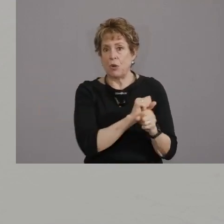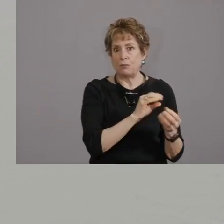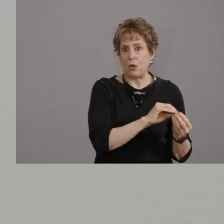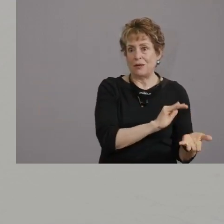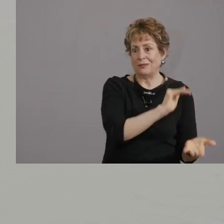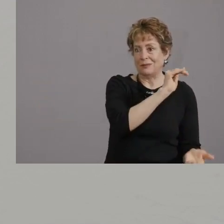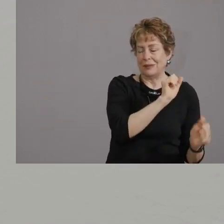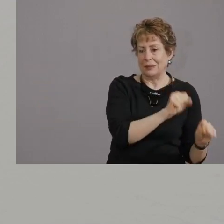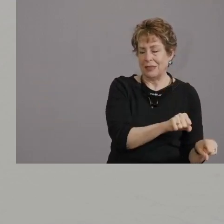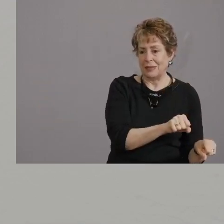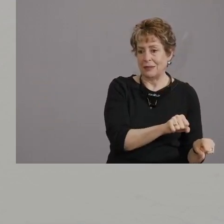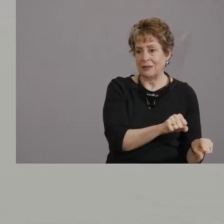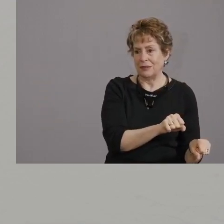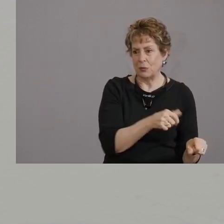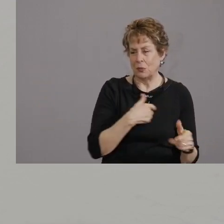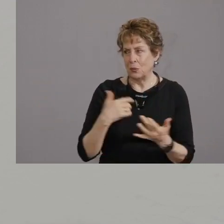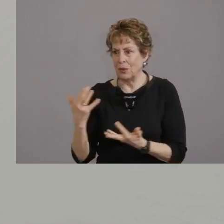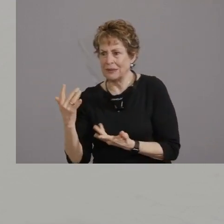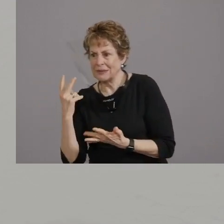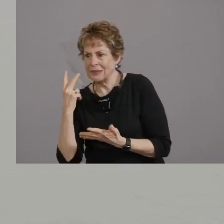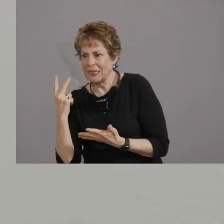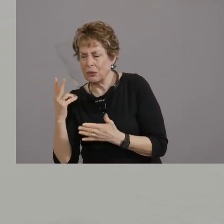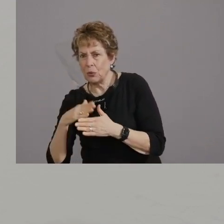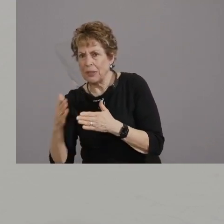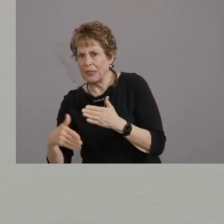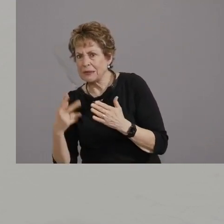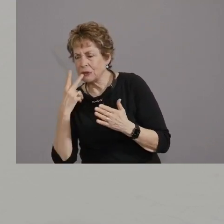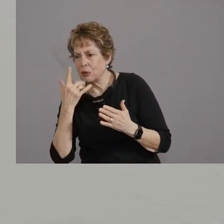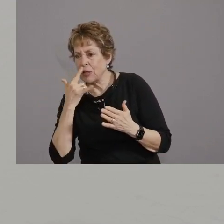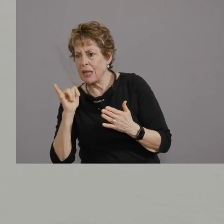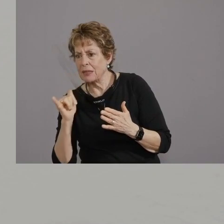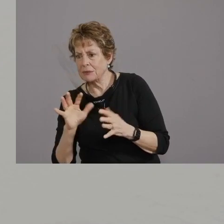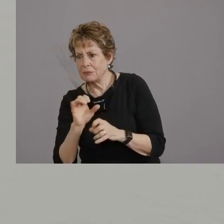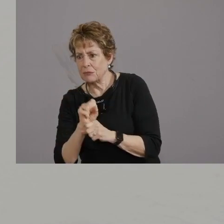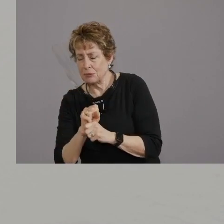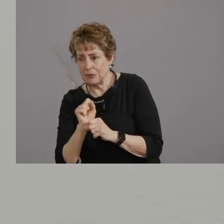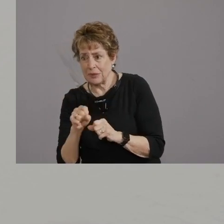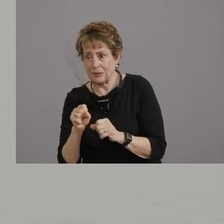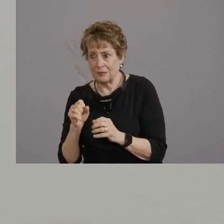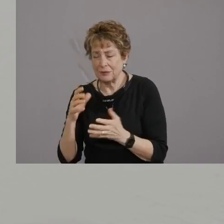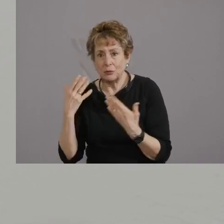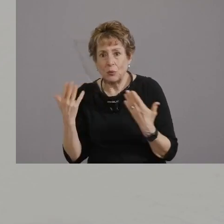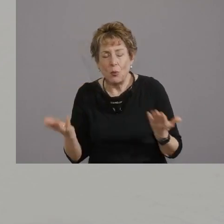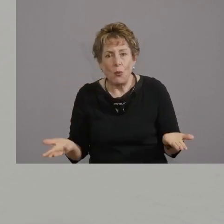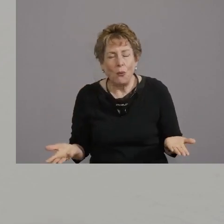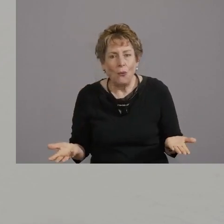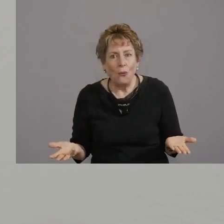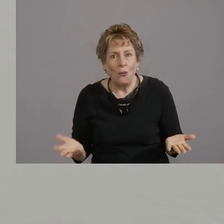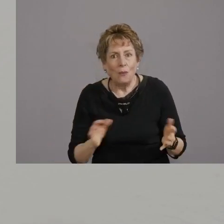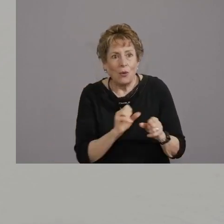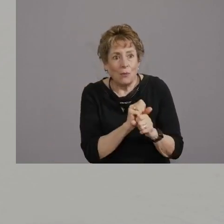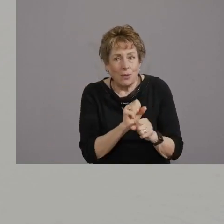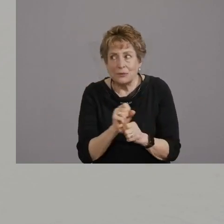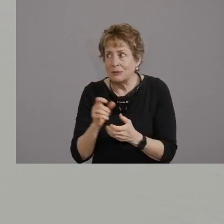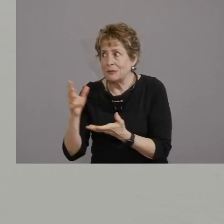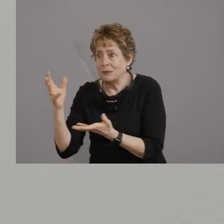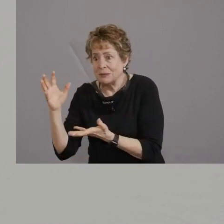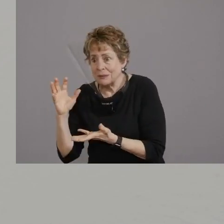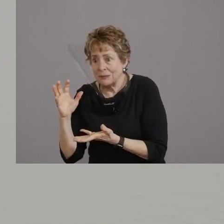that is one thing that we're waiting on, is just to identify how many appointments we can get, because we don't know what the overall vaccine supply